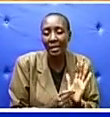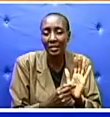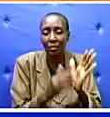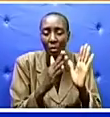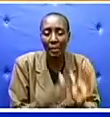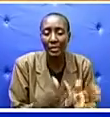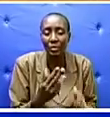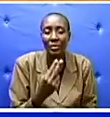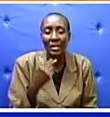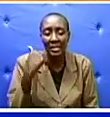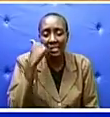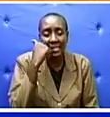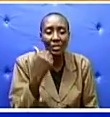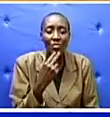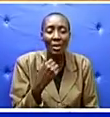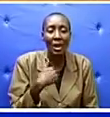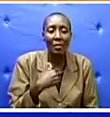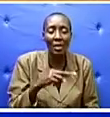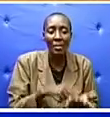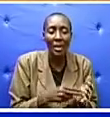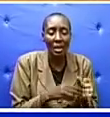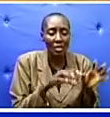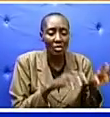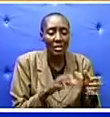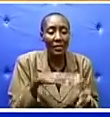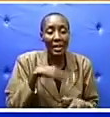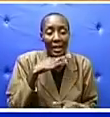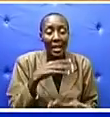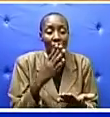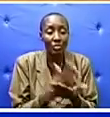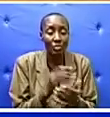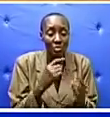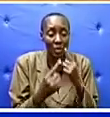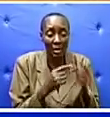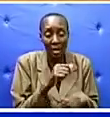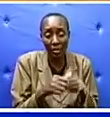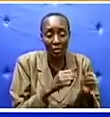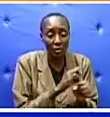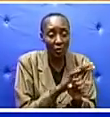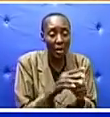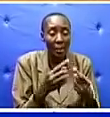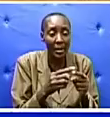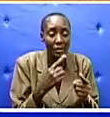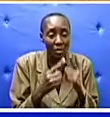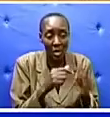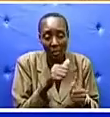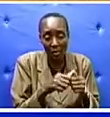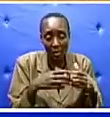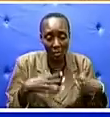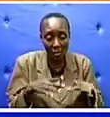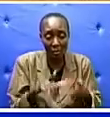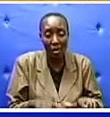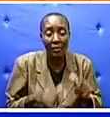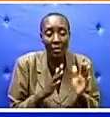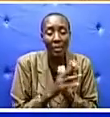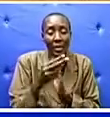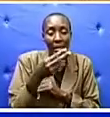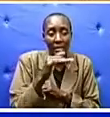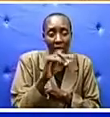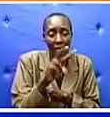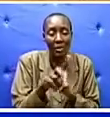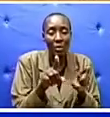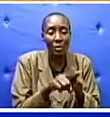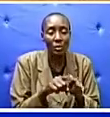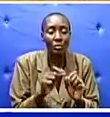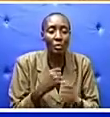come knocking you down. Mm-hmm. So as much as we are talking about COVID-19, let's talk about people living with HIV. How can they protect them so